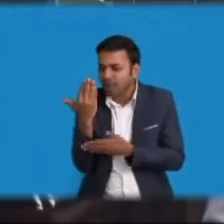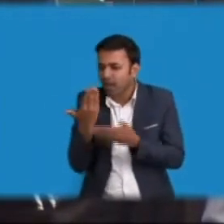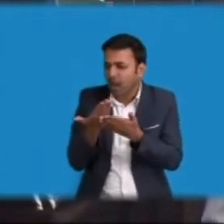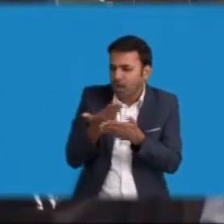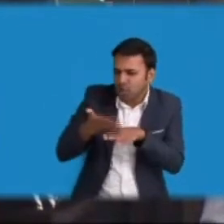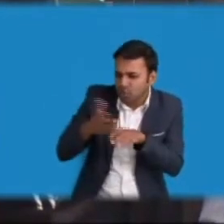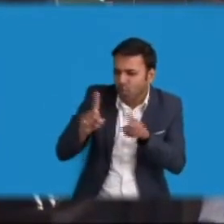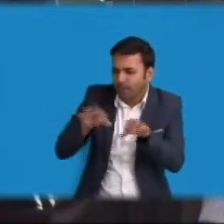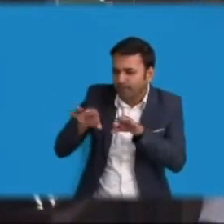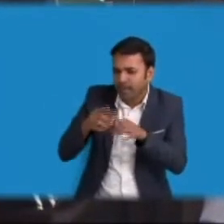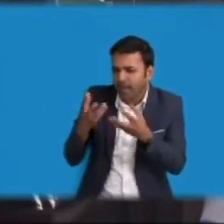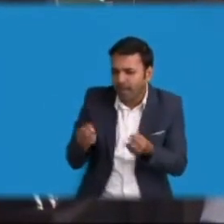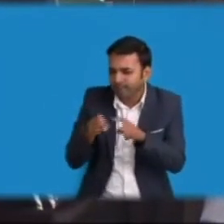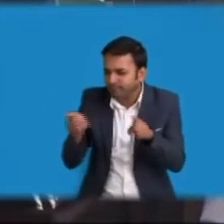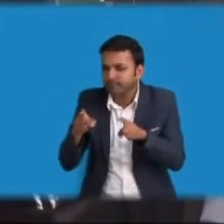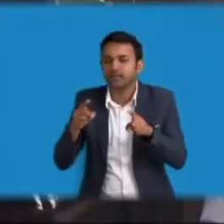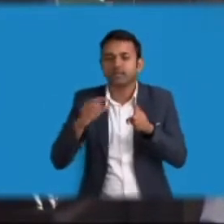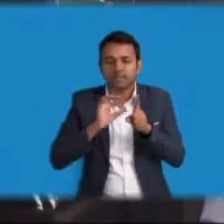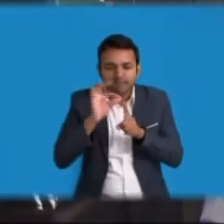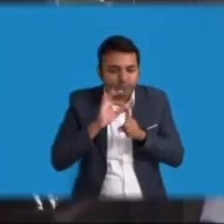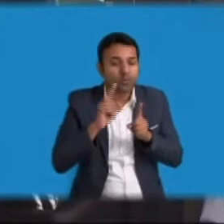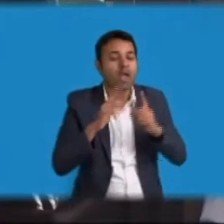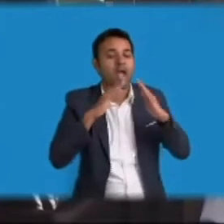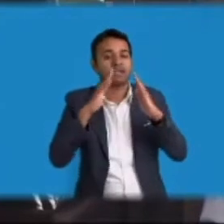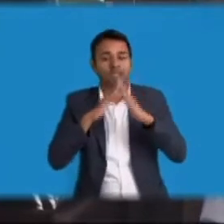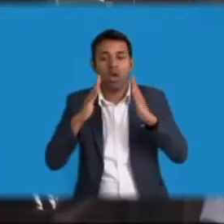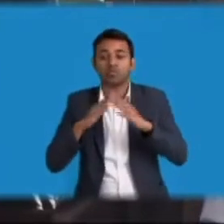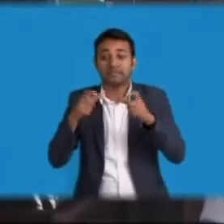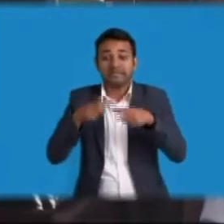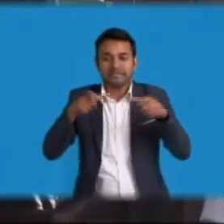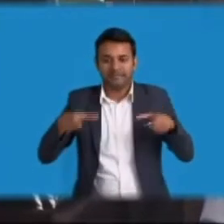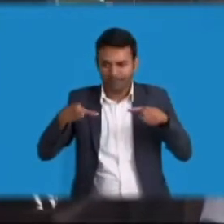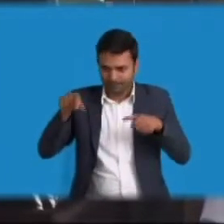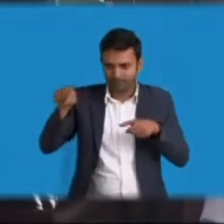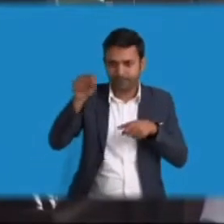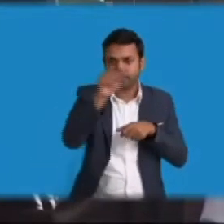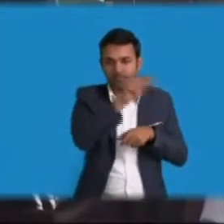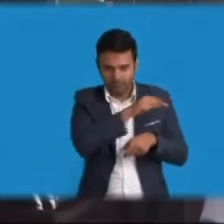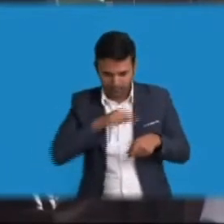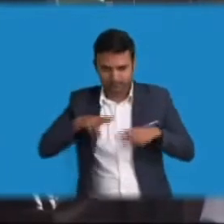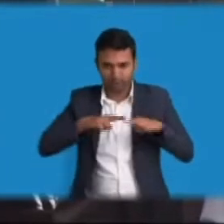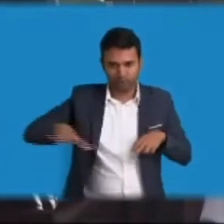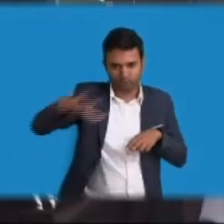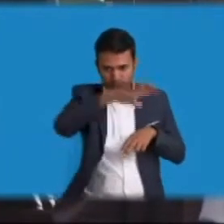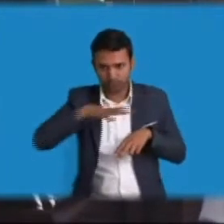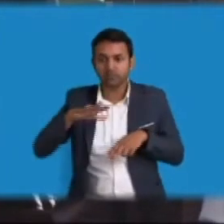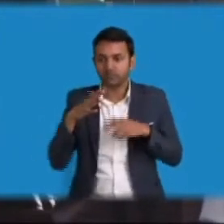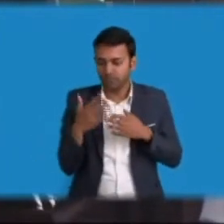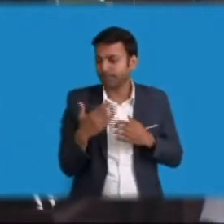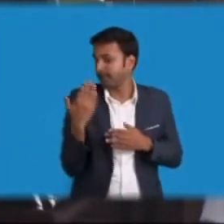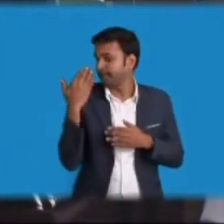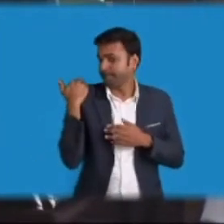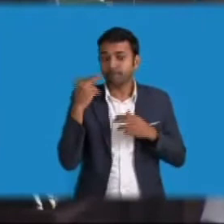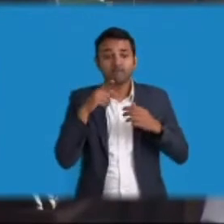and cities. We also need to align it with recent changes to the legislation under the 2016